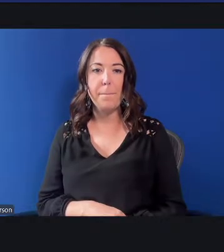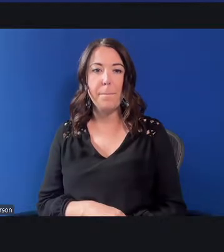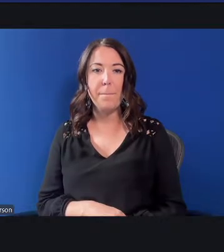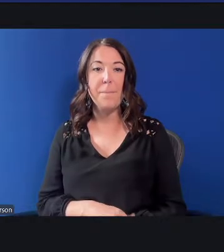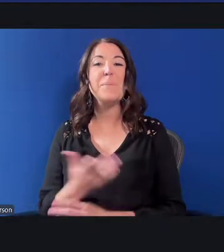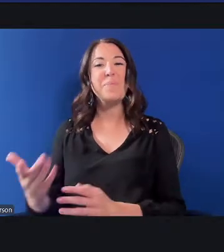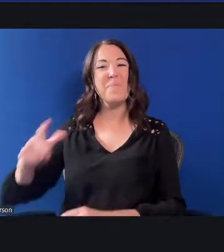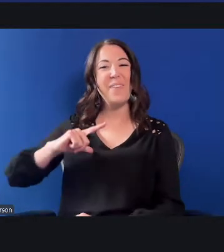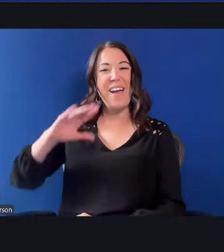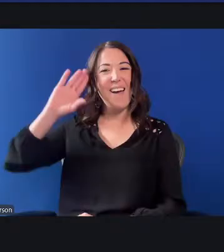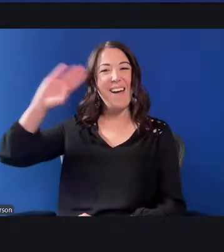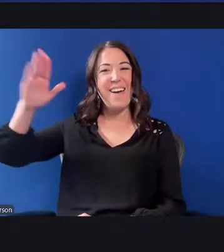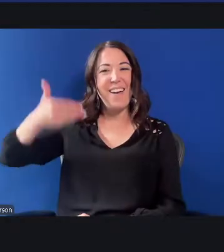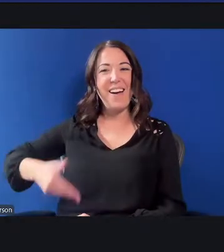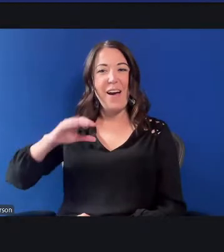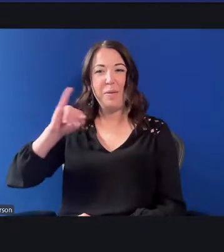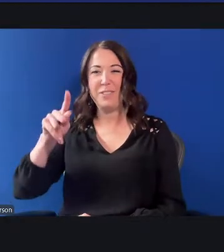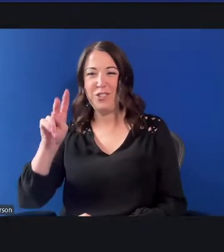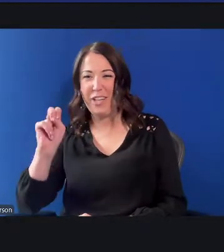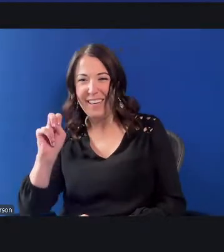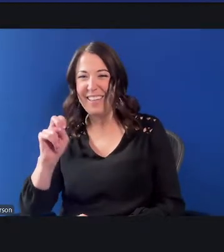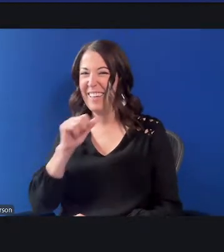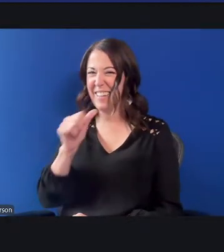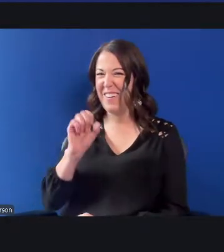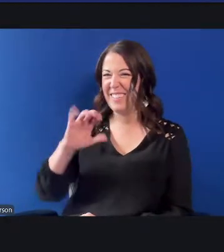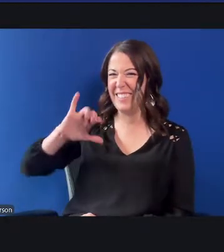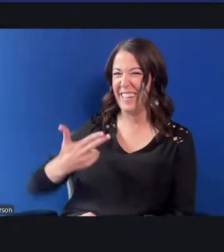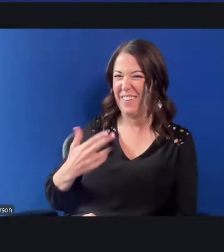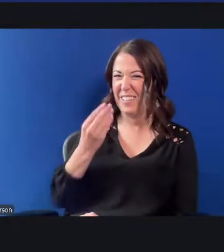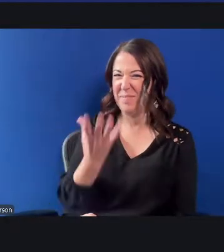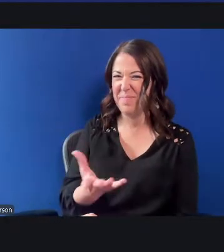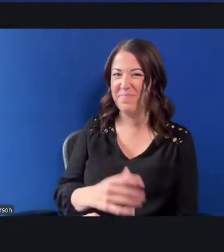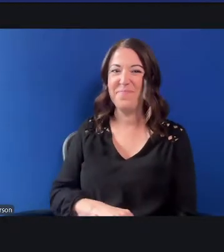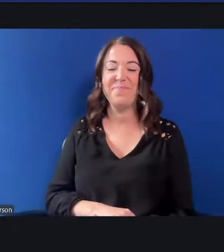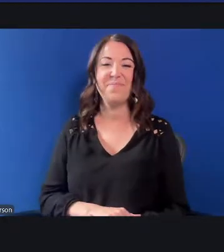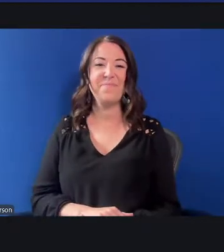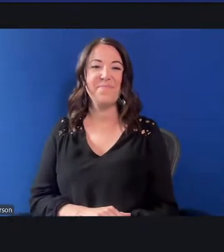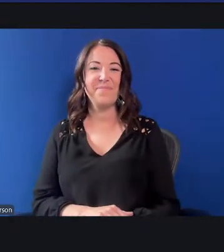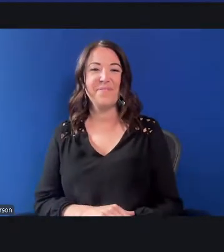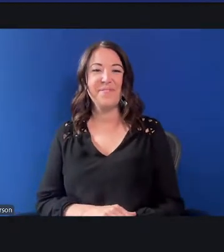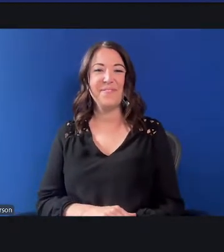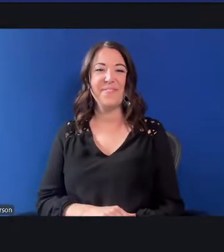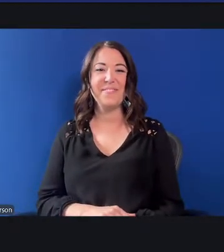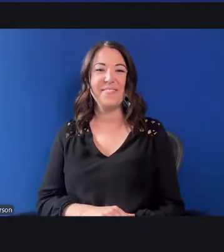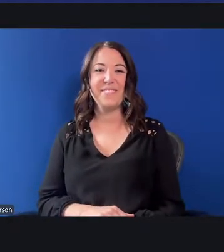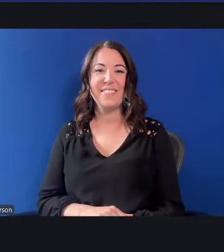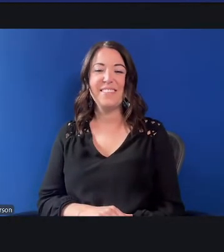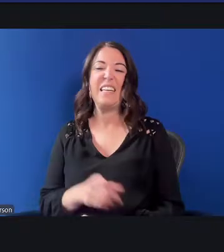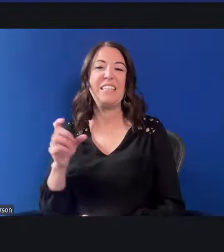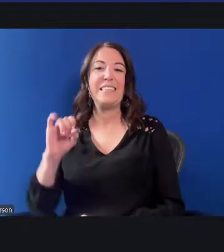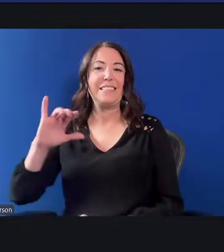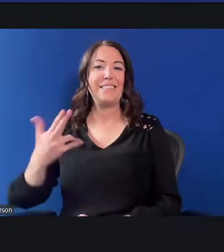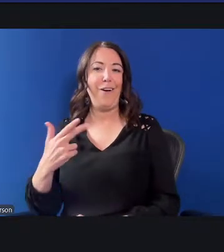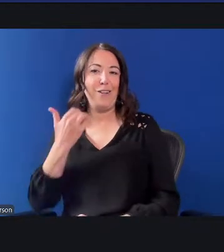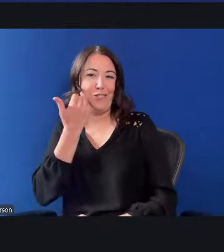I'm Jake, not Sarah. She, doesn't do public speaking, but